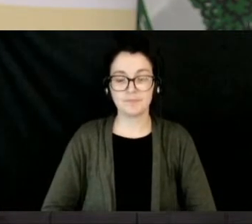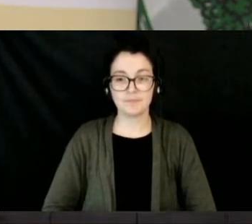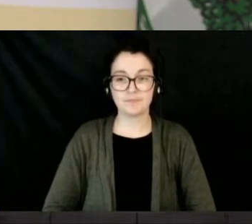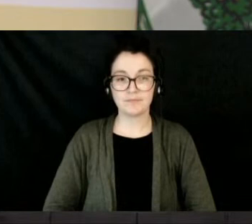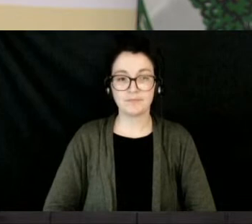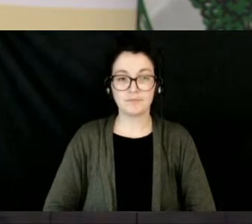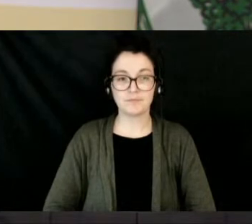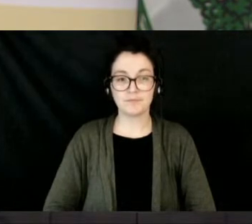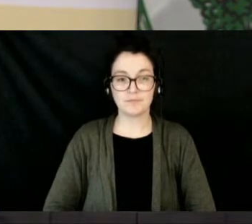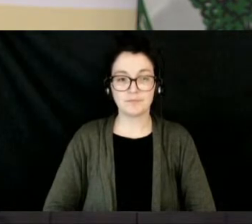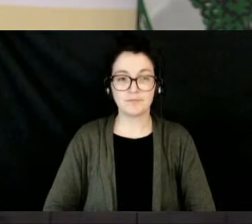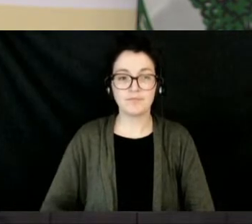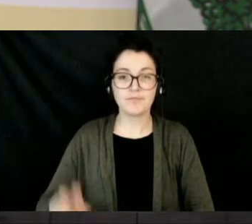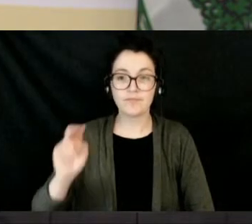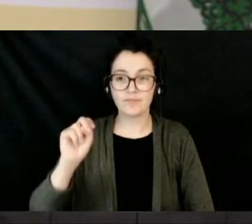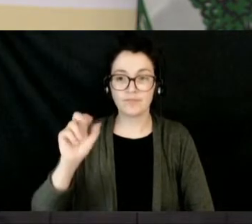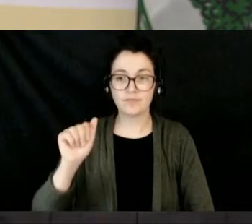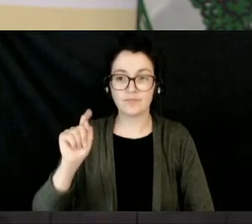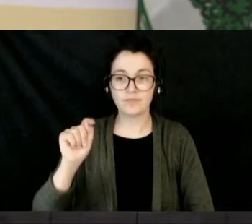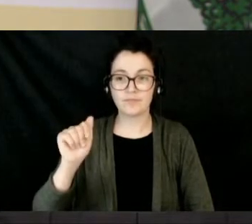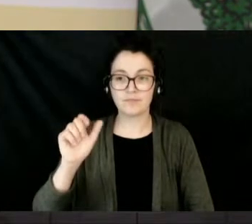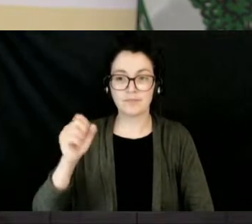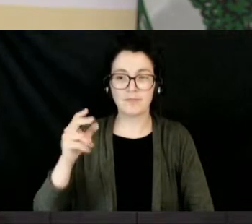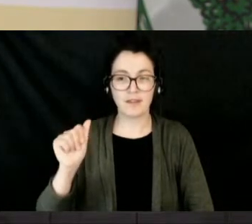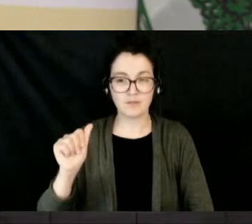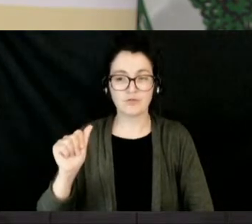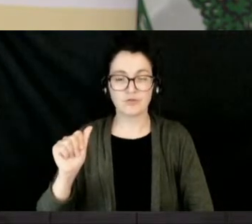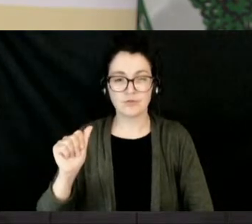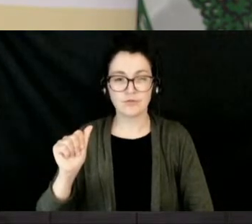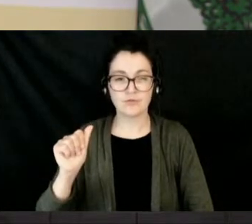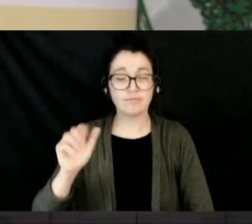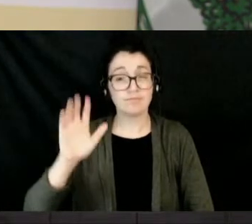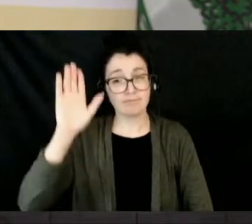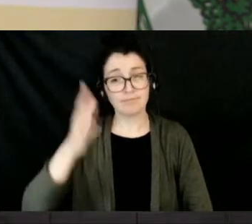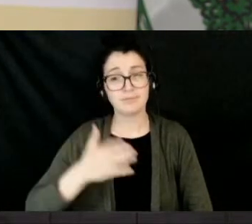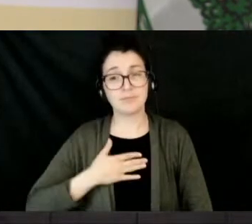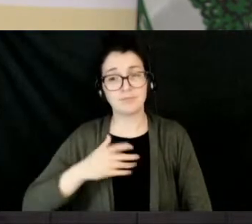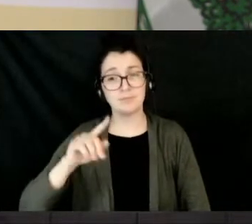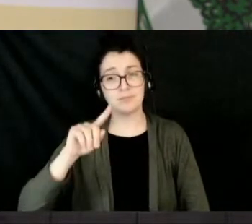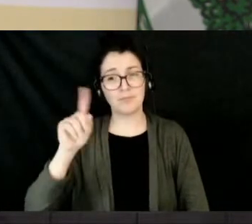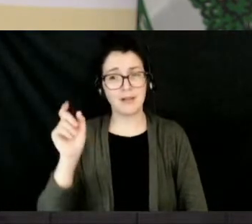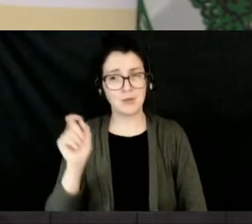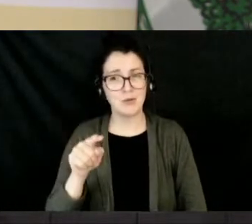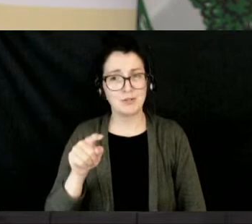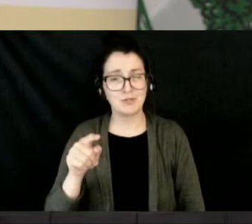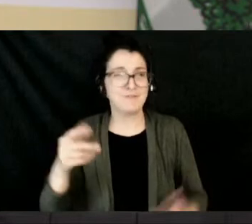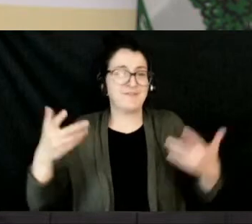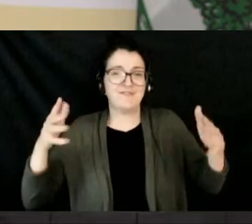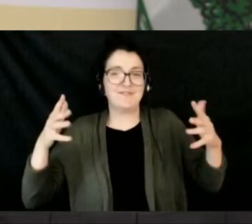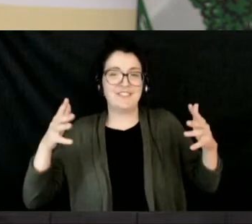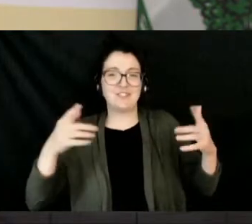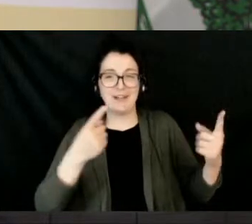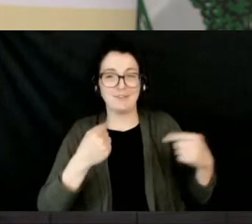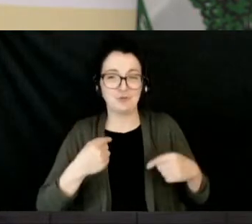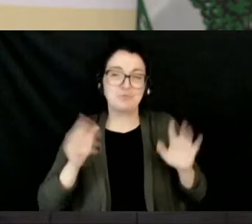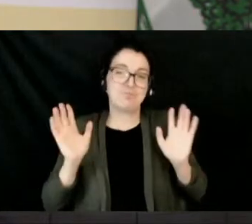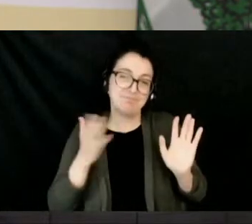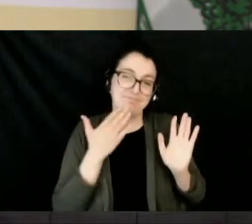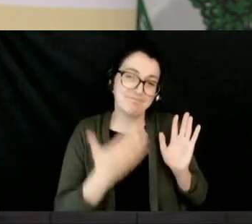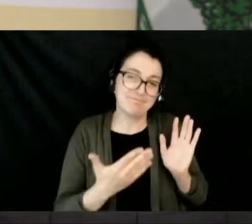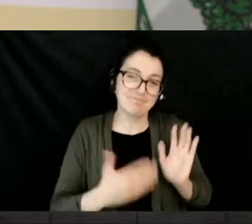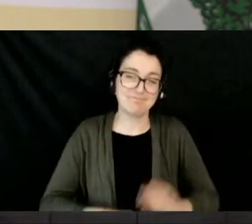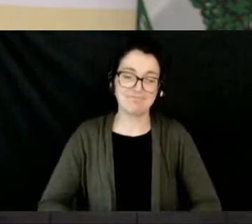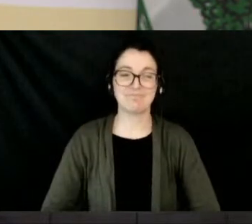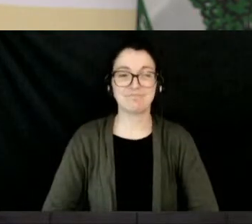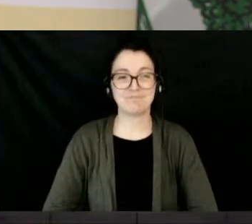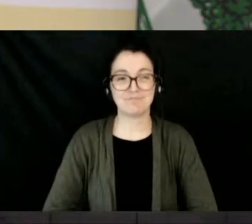Natasha Pace, CTV. Thank you. My questions have actually been asked. Thank you, though. Oh, thank you. That's